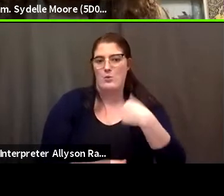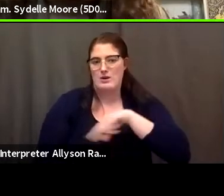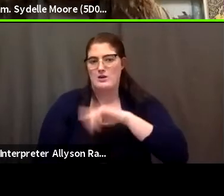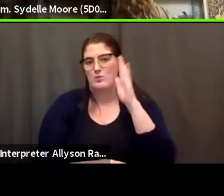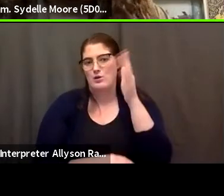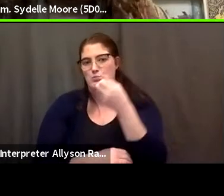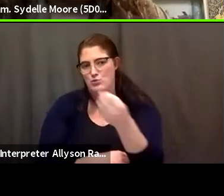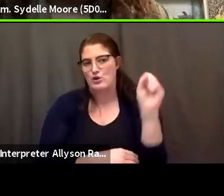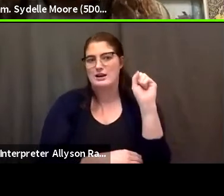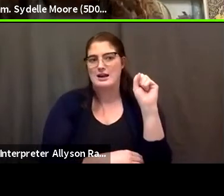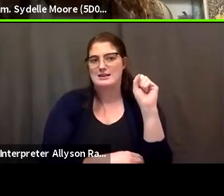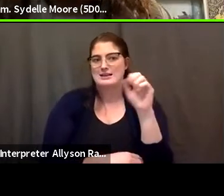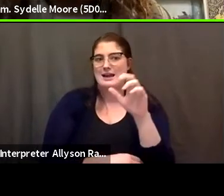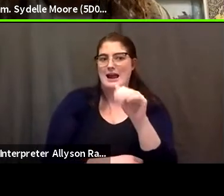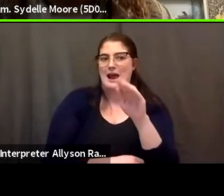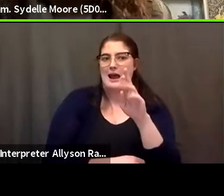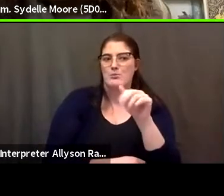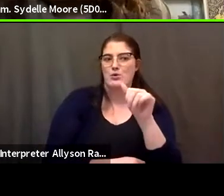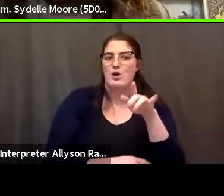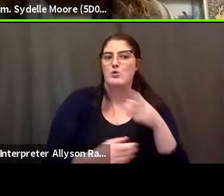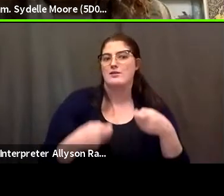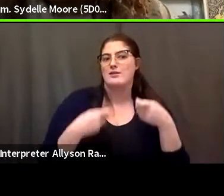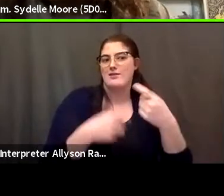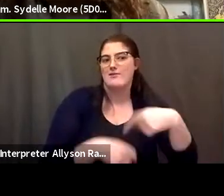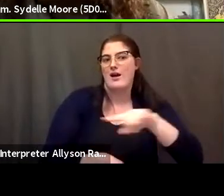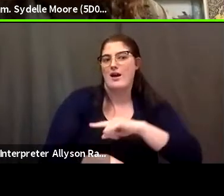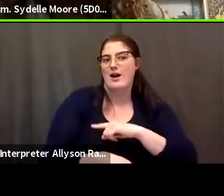of dates to show up for